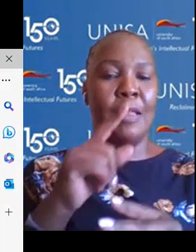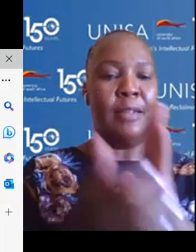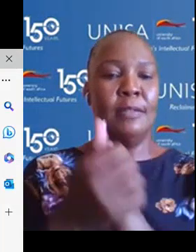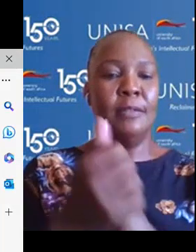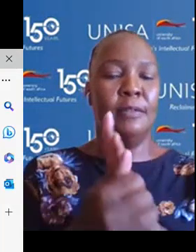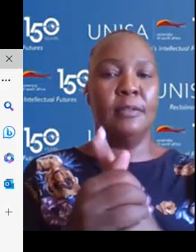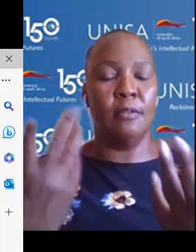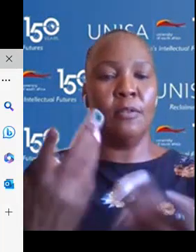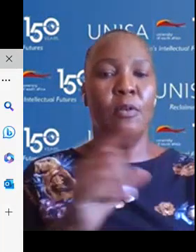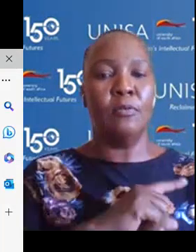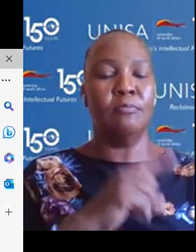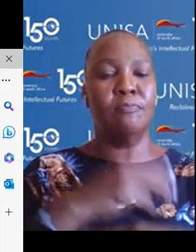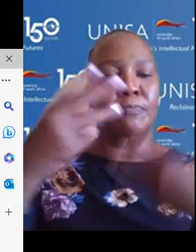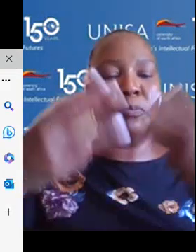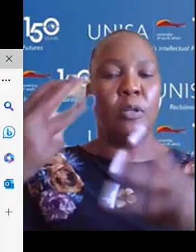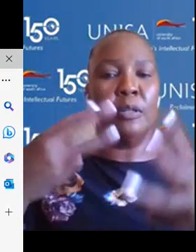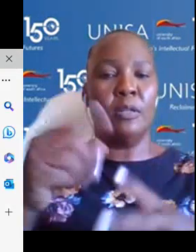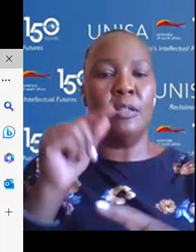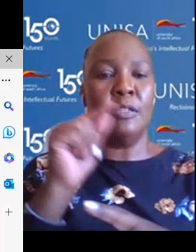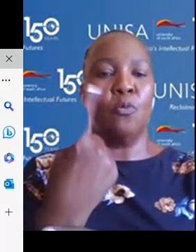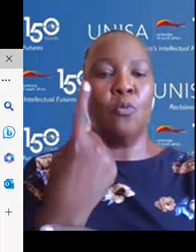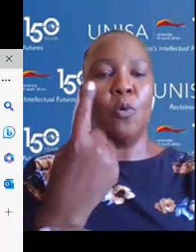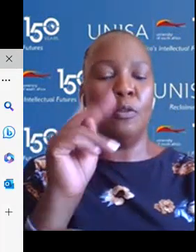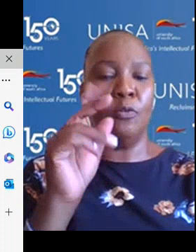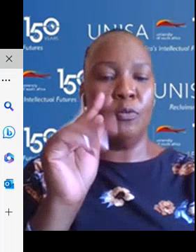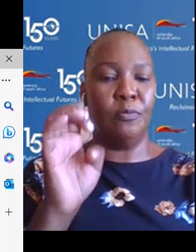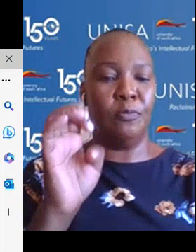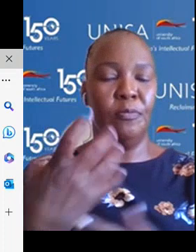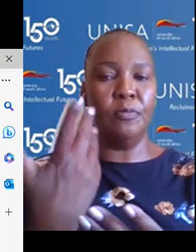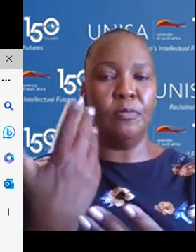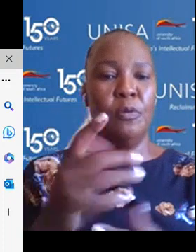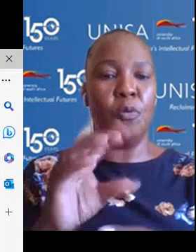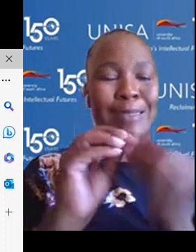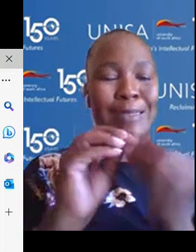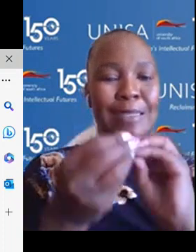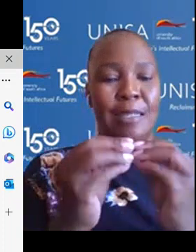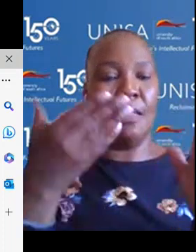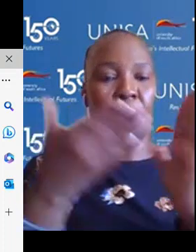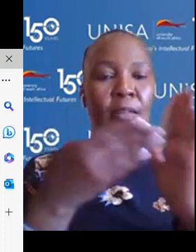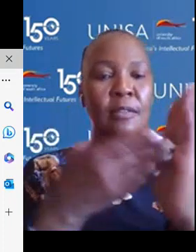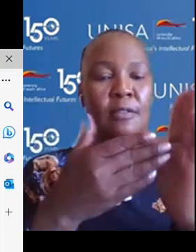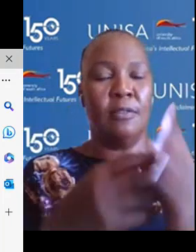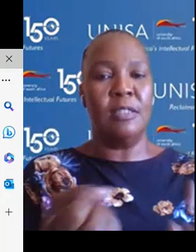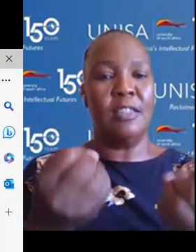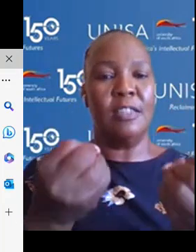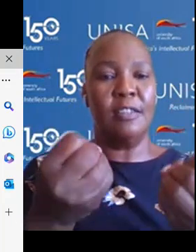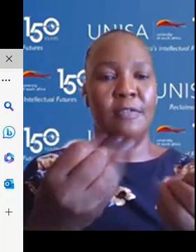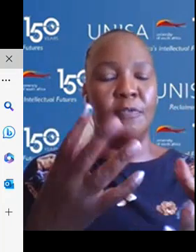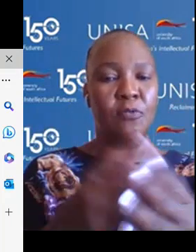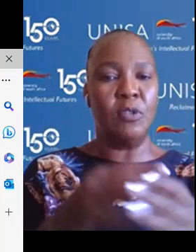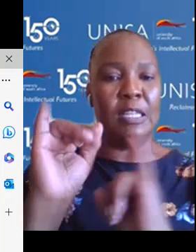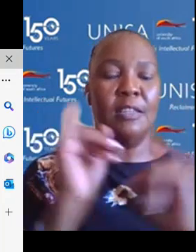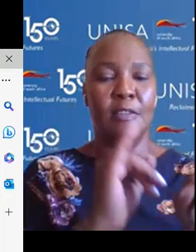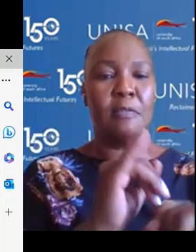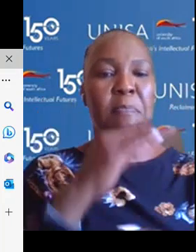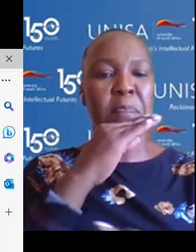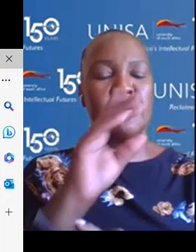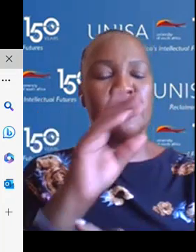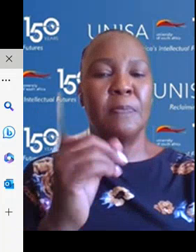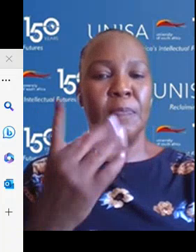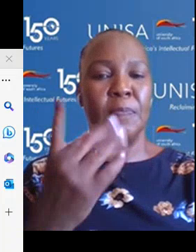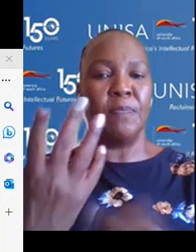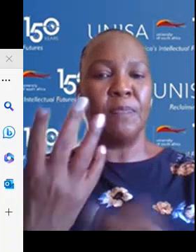So we're going to be working on this OneNote, and this will, while we create this, we'll also give you a good introduction of what it is, when you might